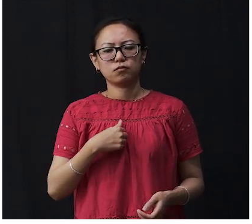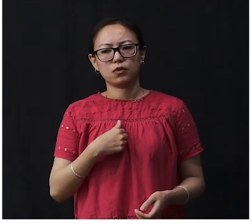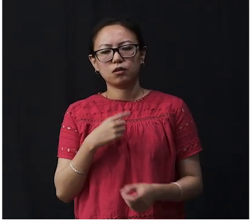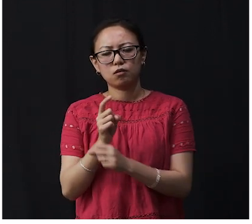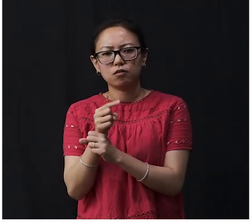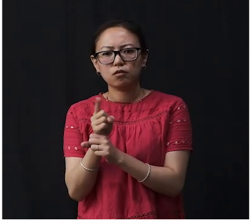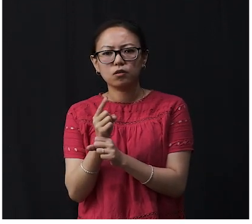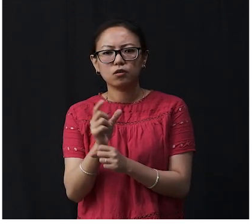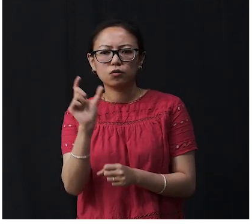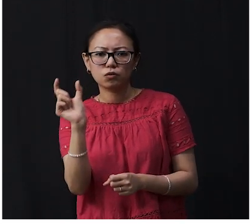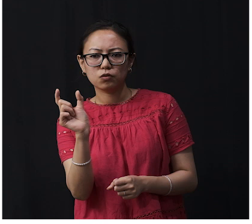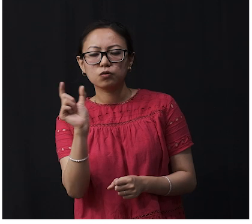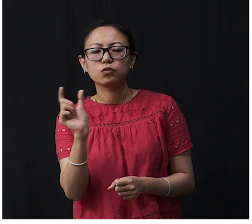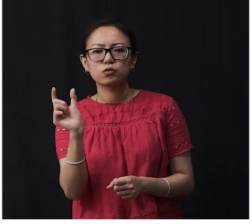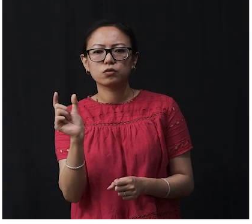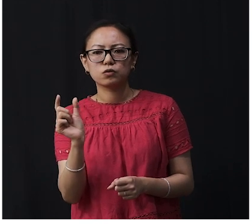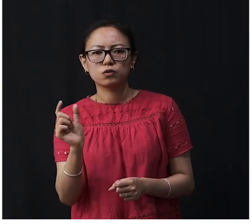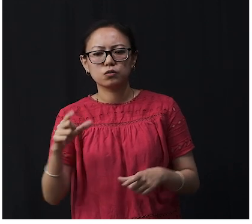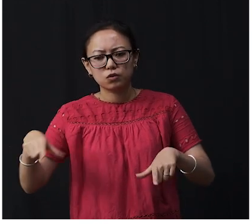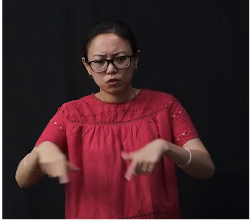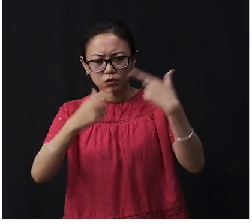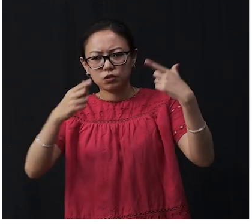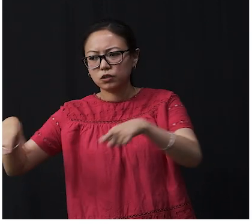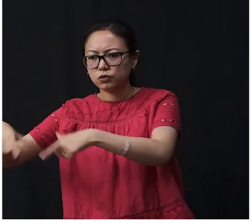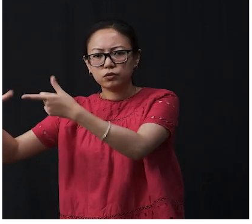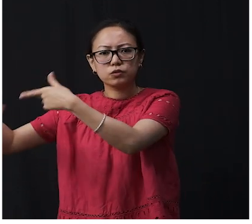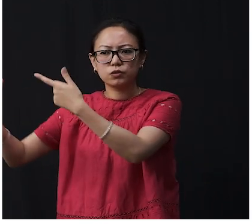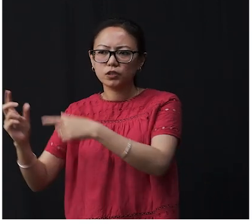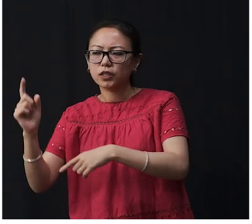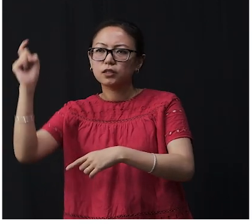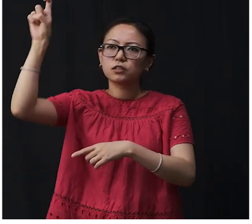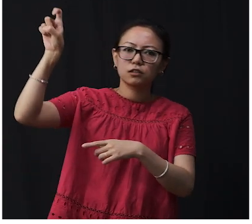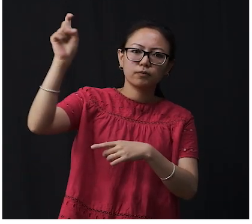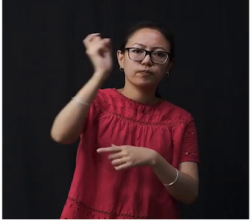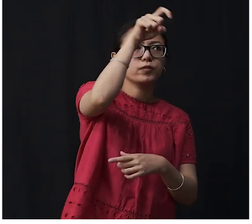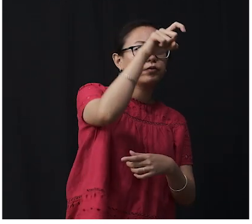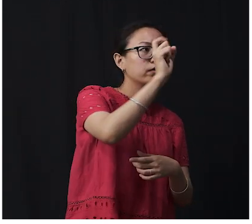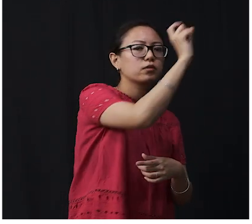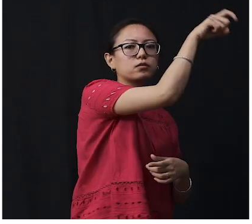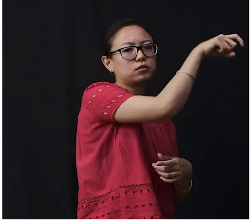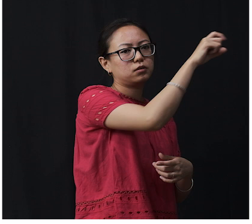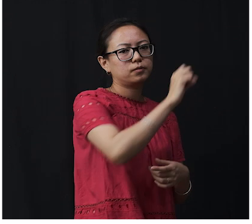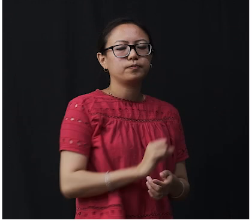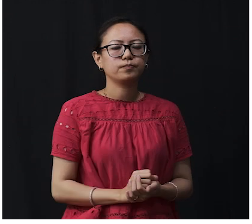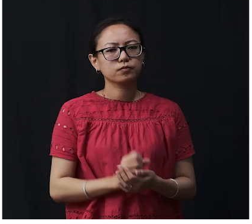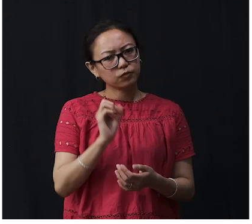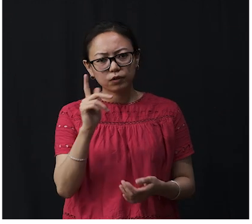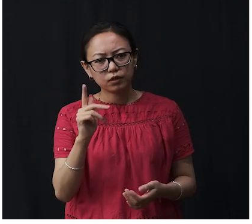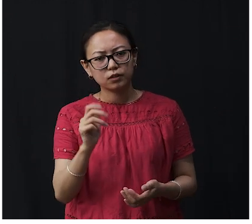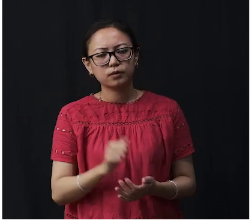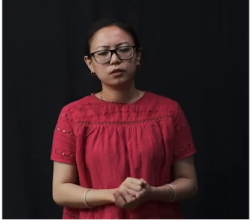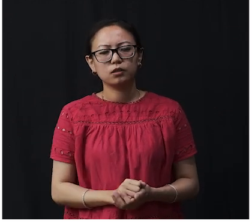climb from one tree to another. So that is the function of a monkey's tail. Okay, and